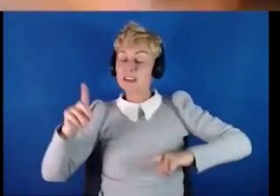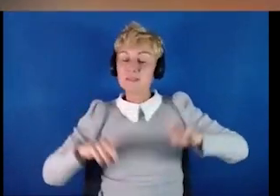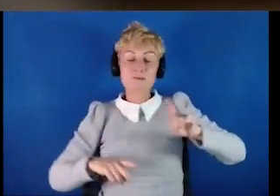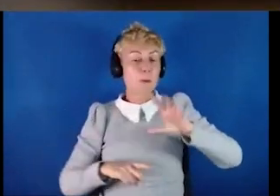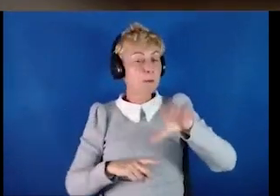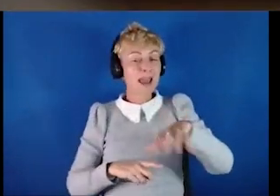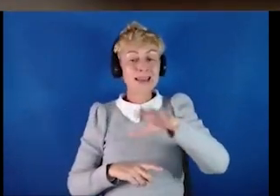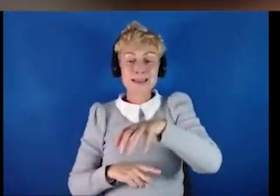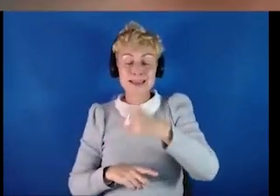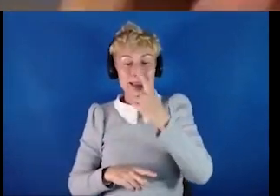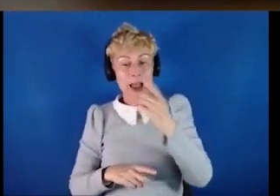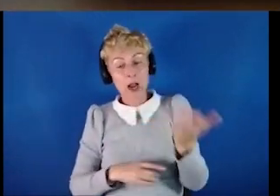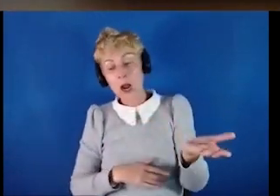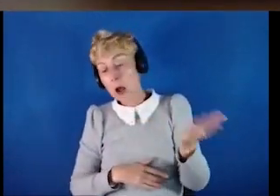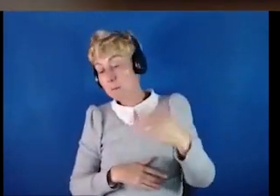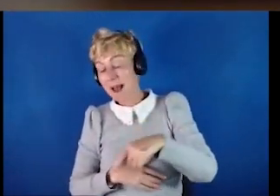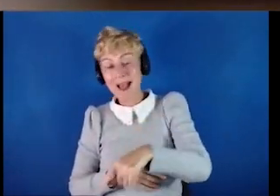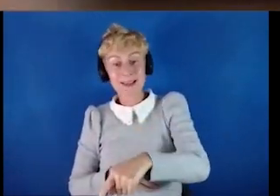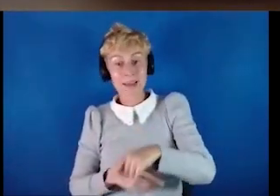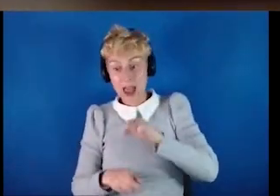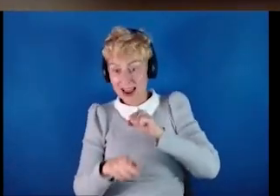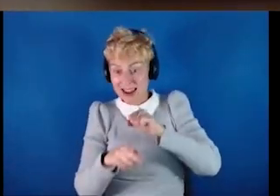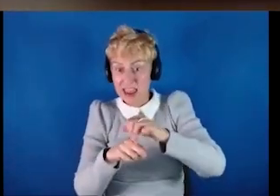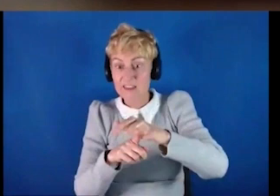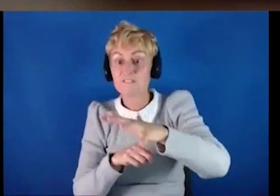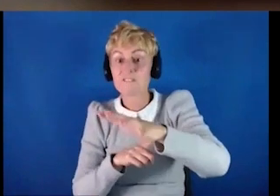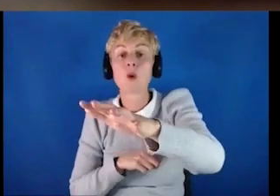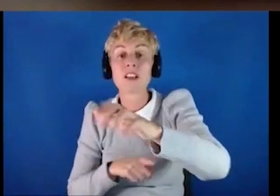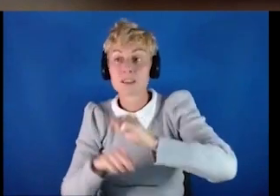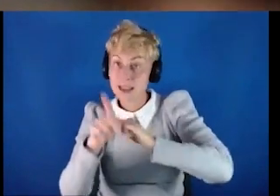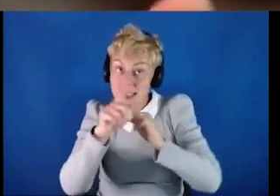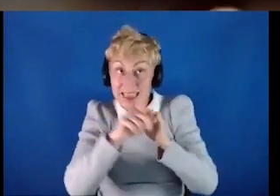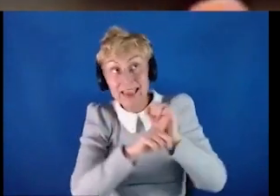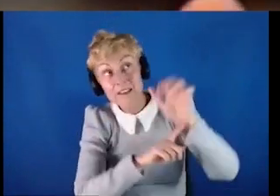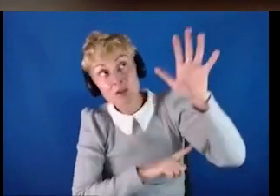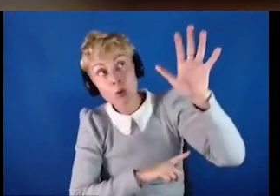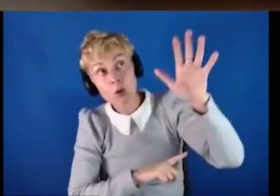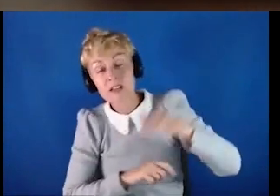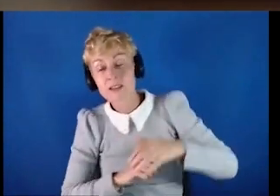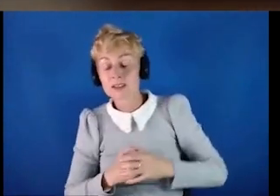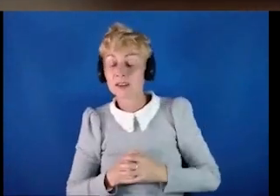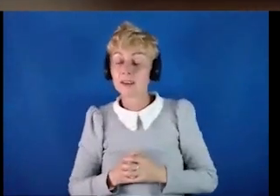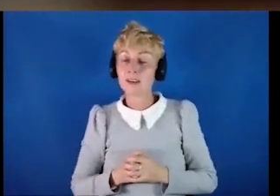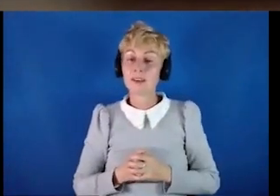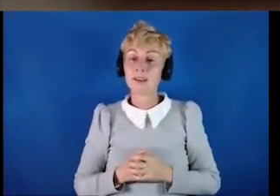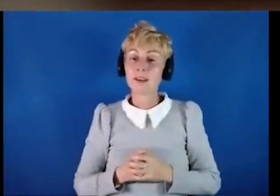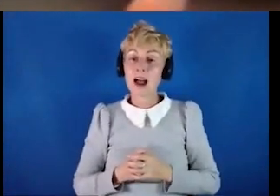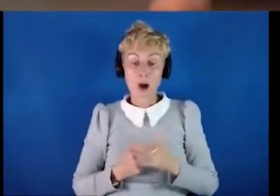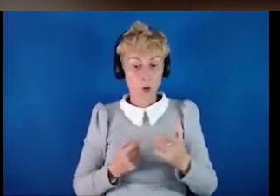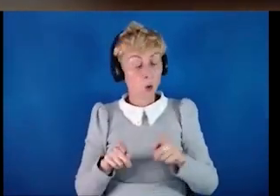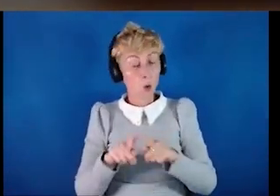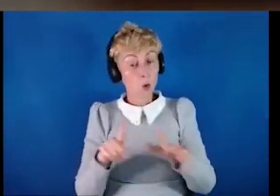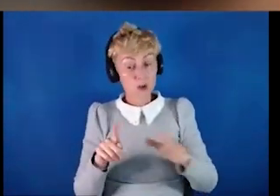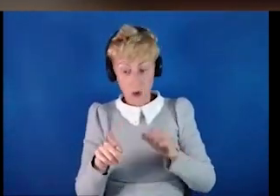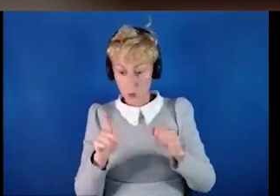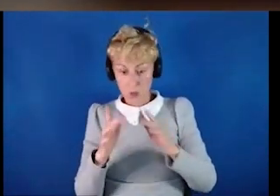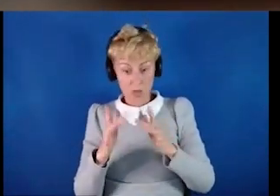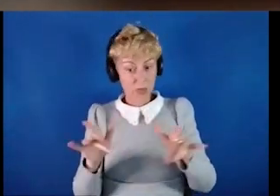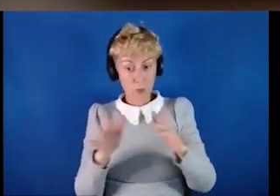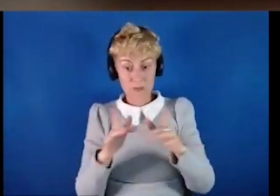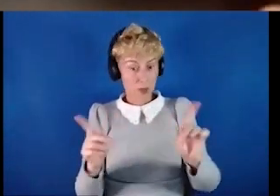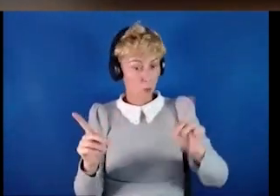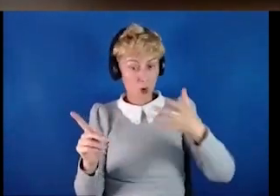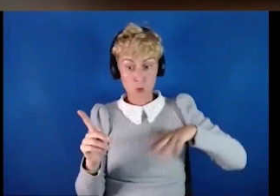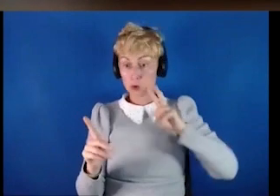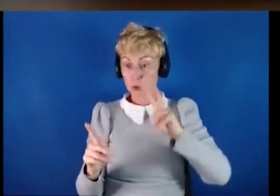can come back and influence what goes onto the website. You can continue to